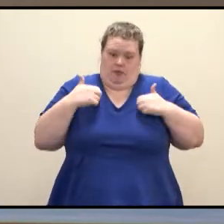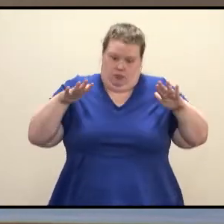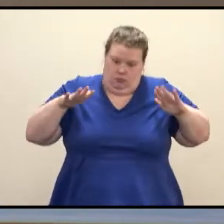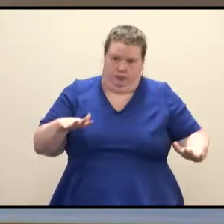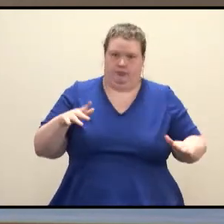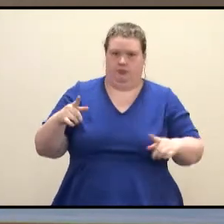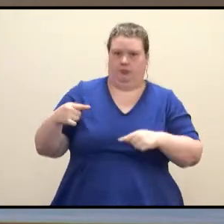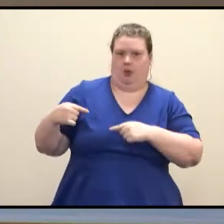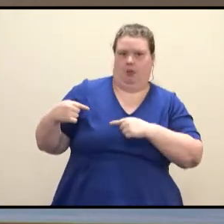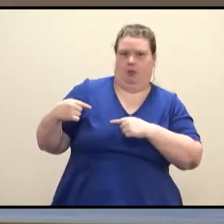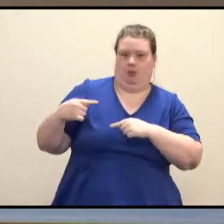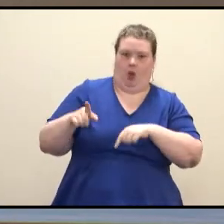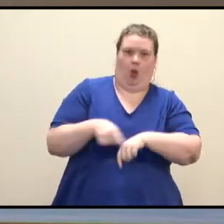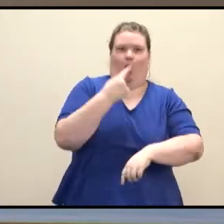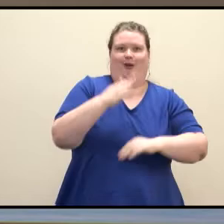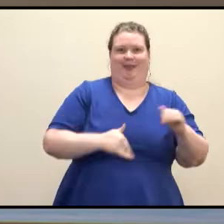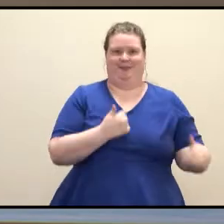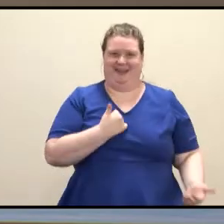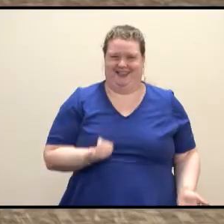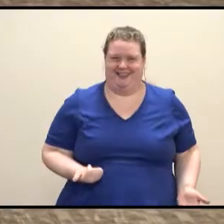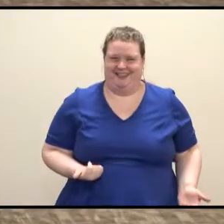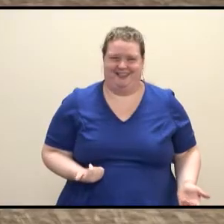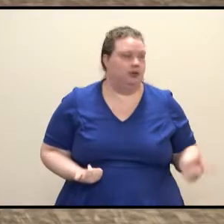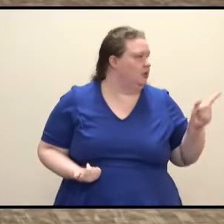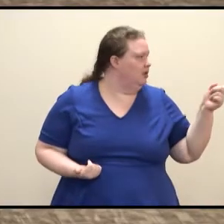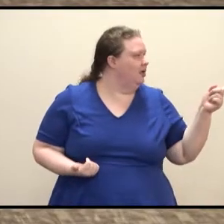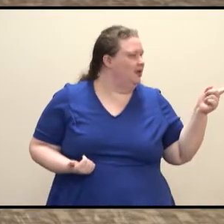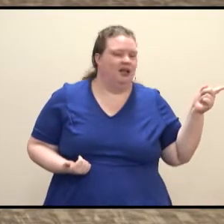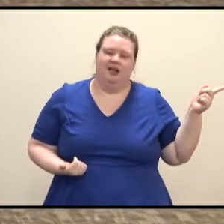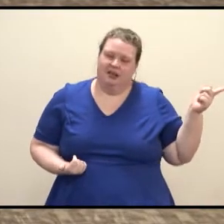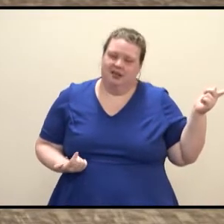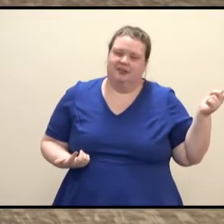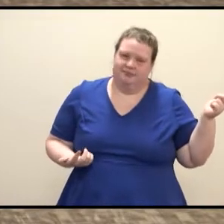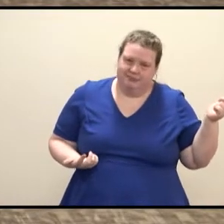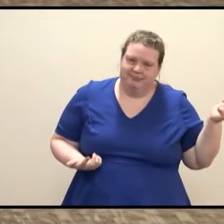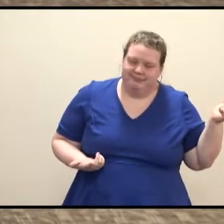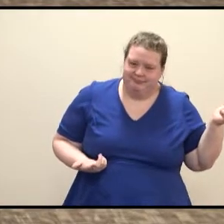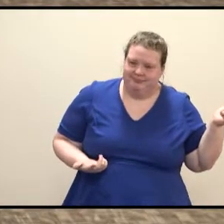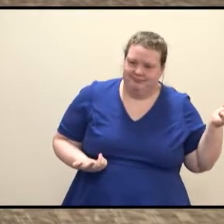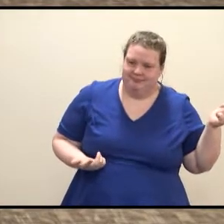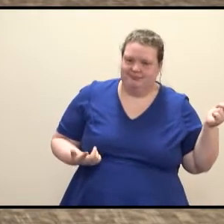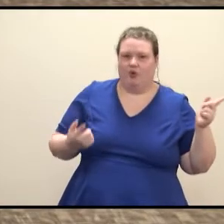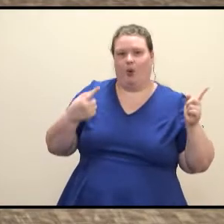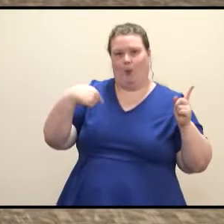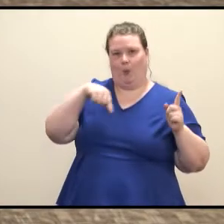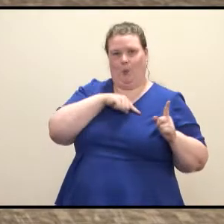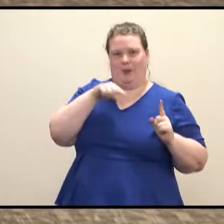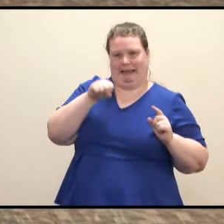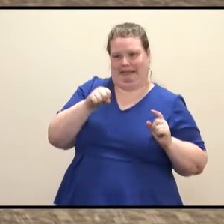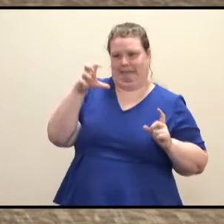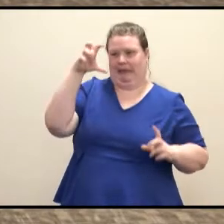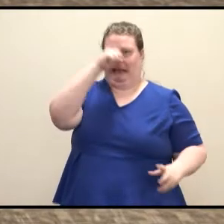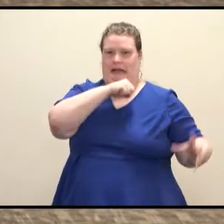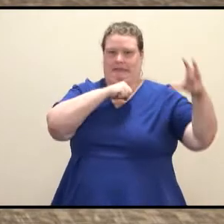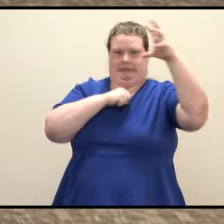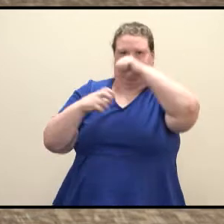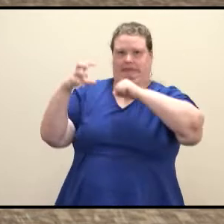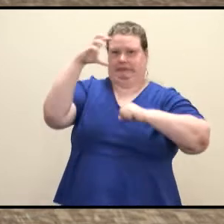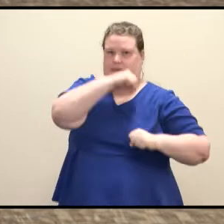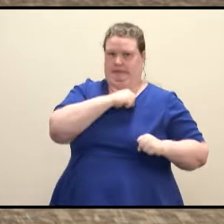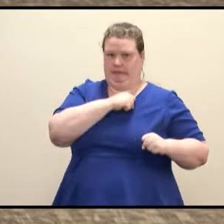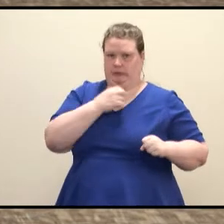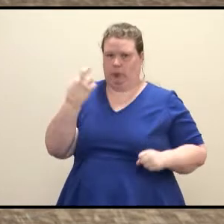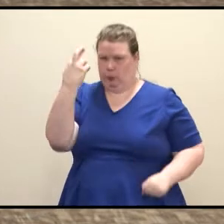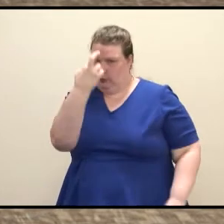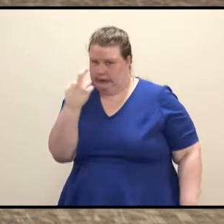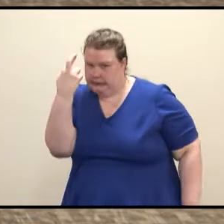have. Yeah, and that to me would be part of we can all speculate on what the reasons are, but if